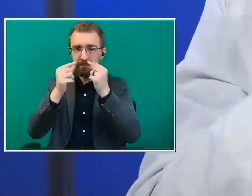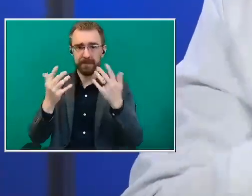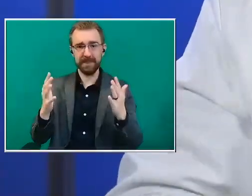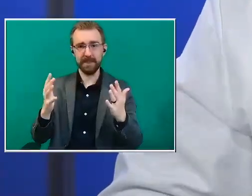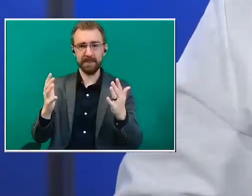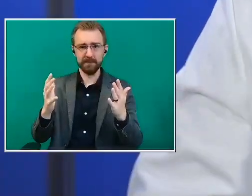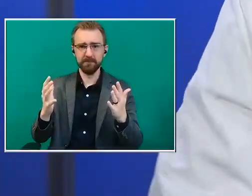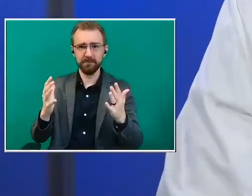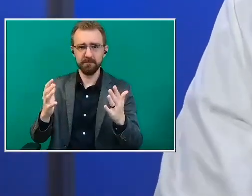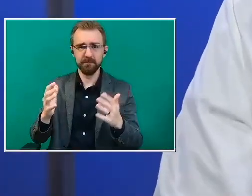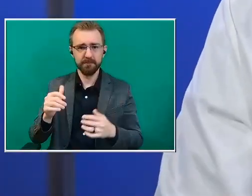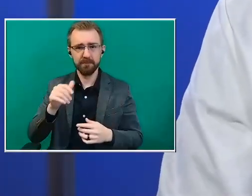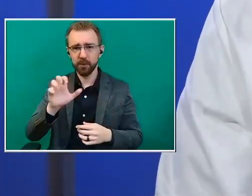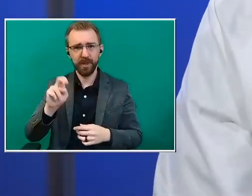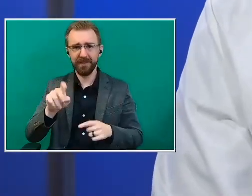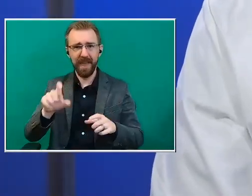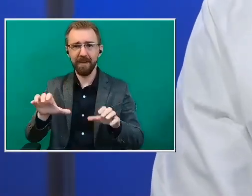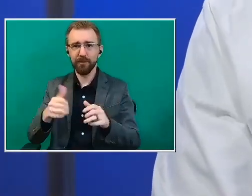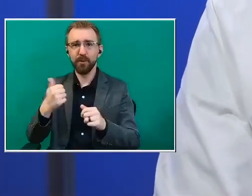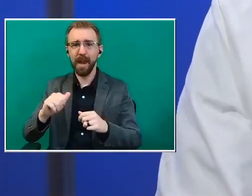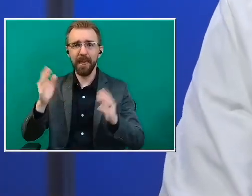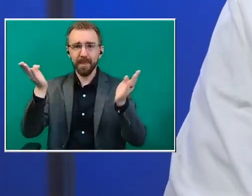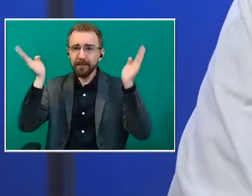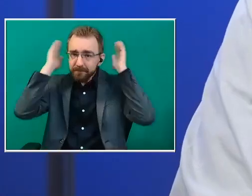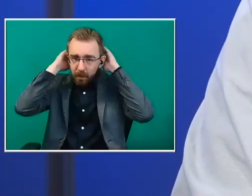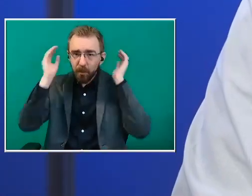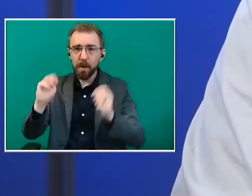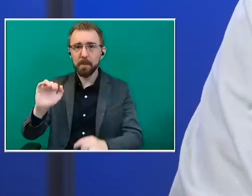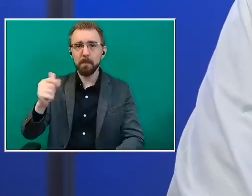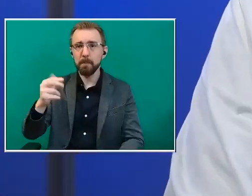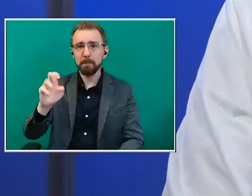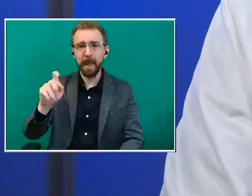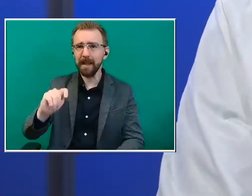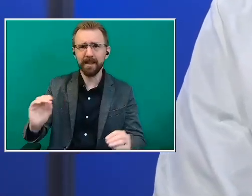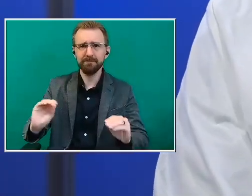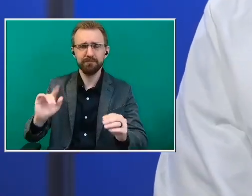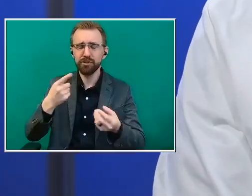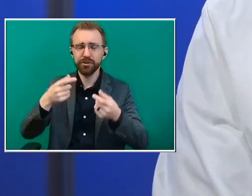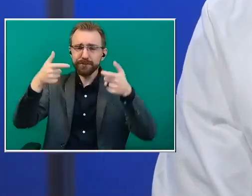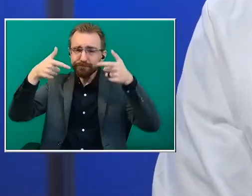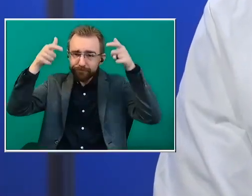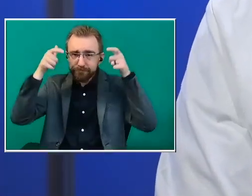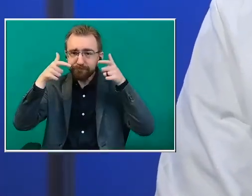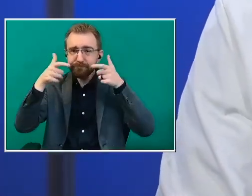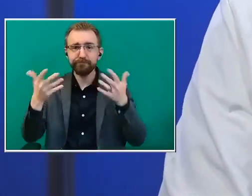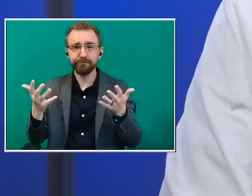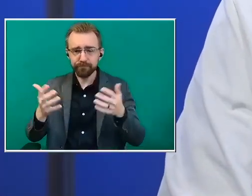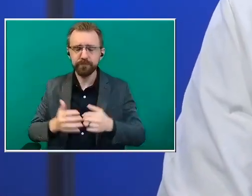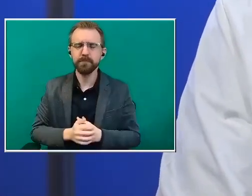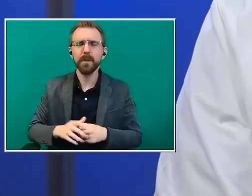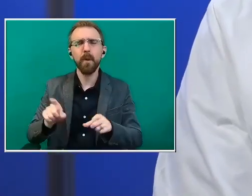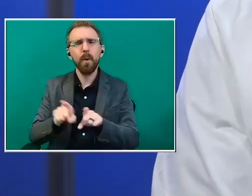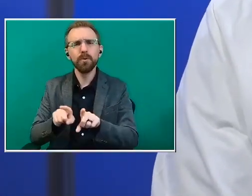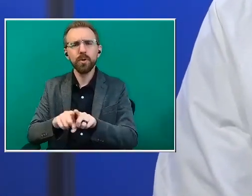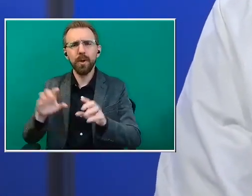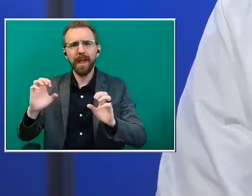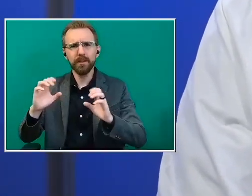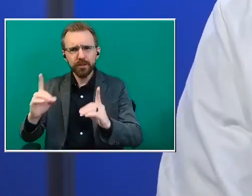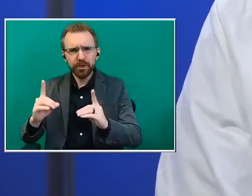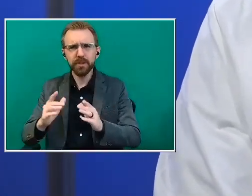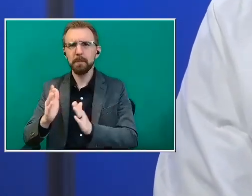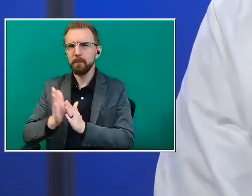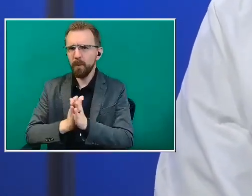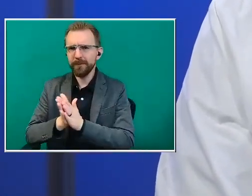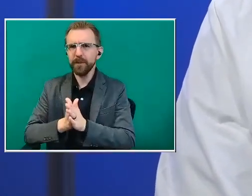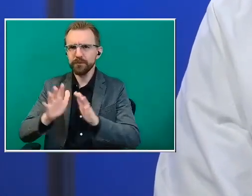even have to do any Velcro or magnets. So I think equipment discomfort is one. I also feel that education and motivation is another big